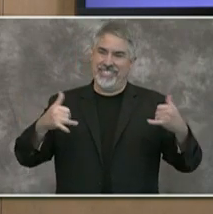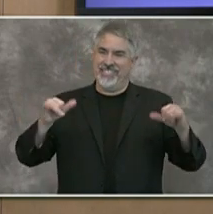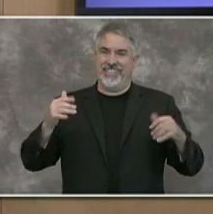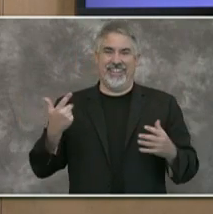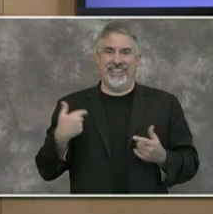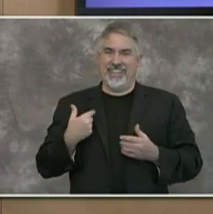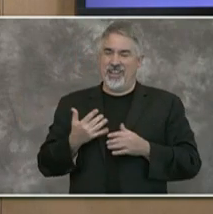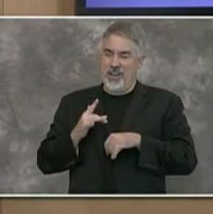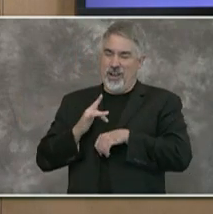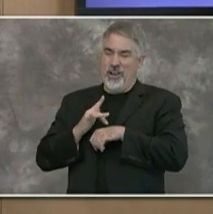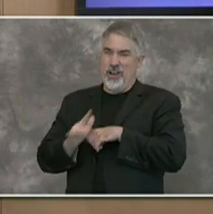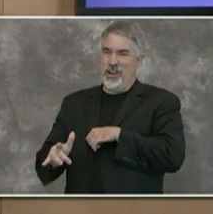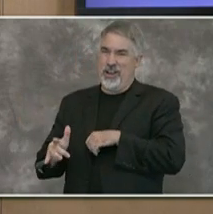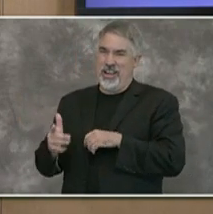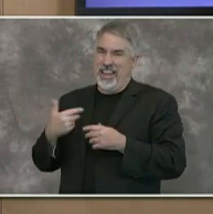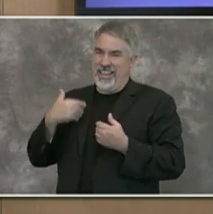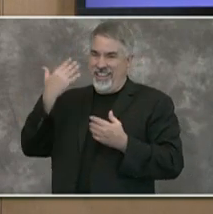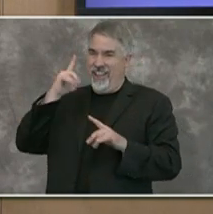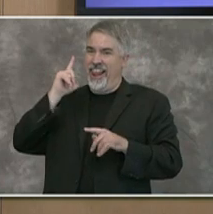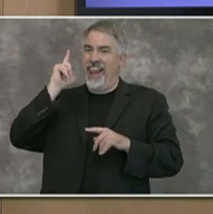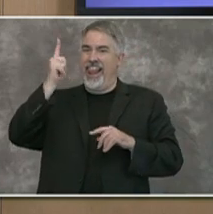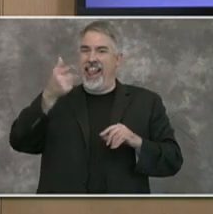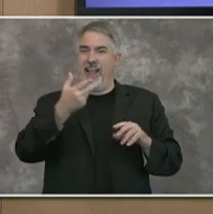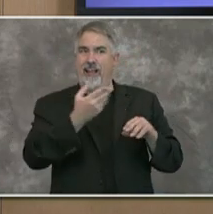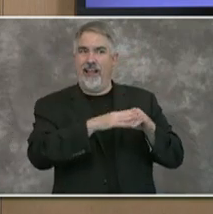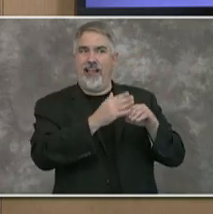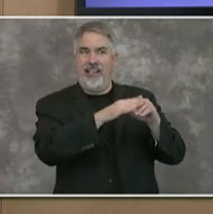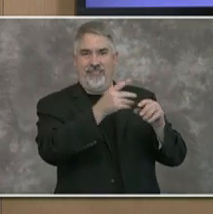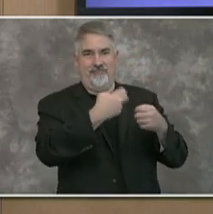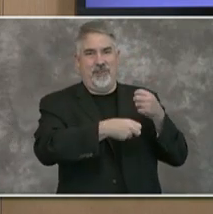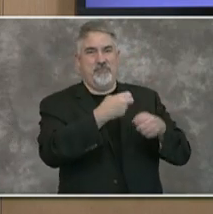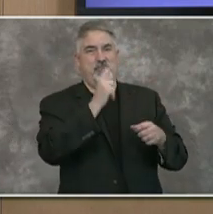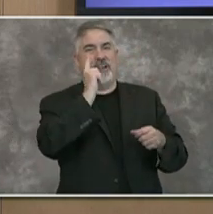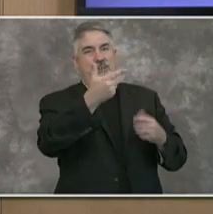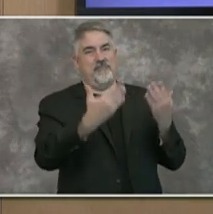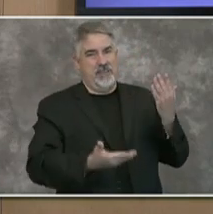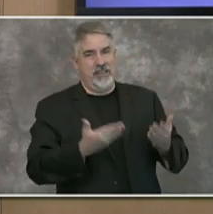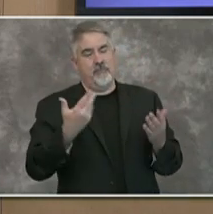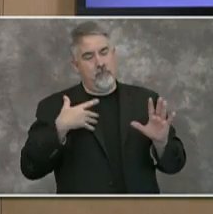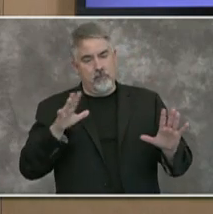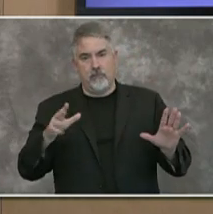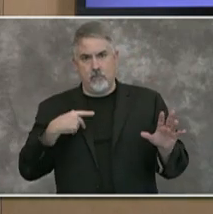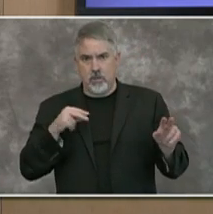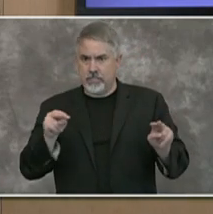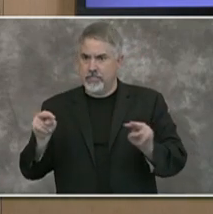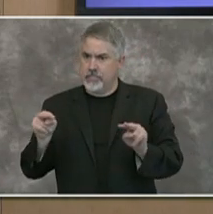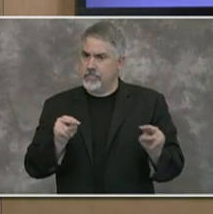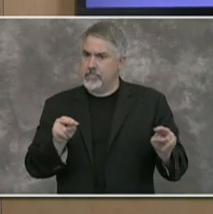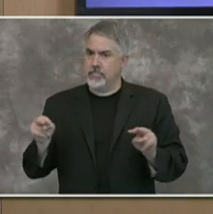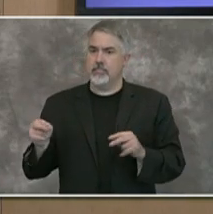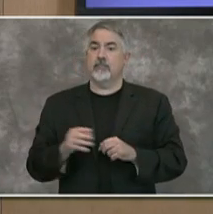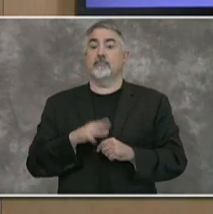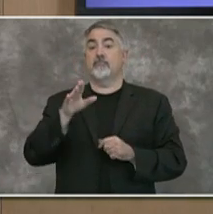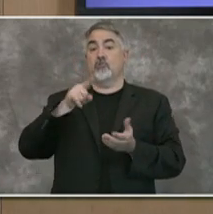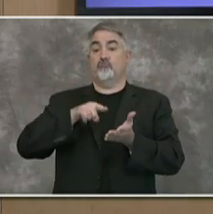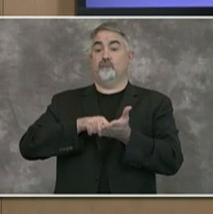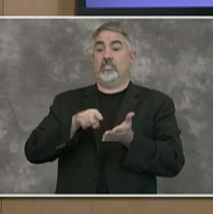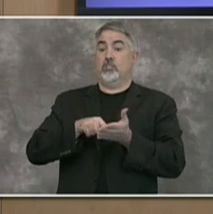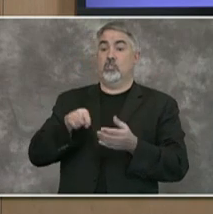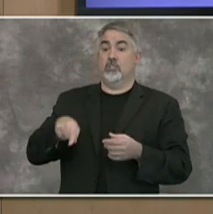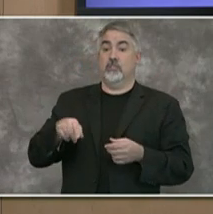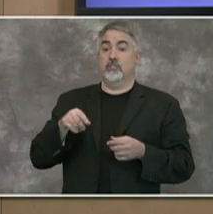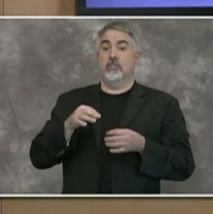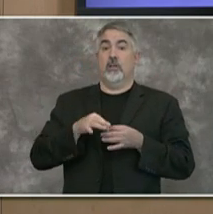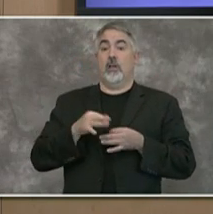days of the challenges surrounding coronavirus. And there's a lot of evidence and research that points to the longer this goes, the greater the